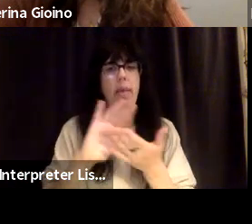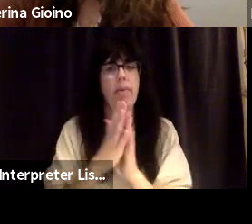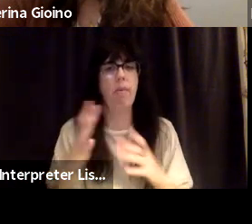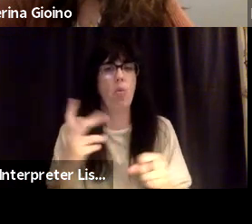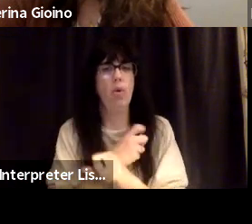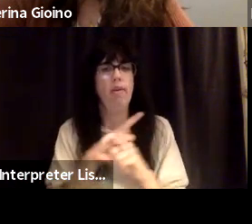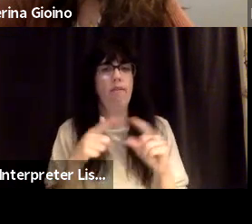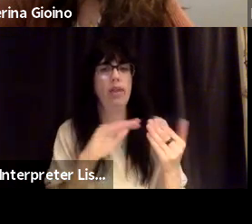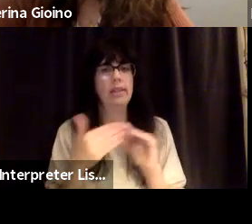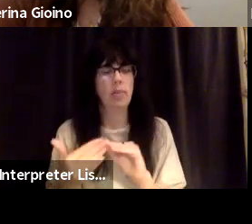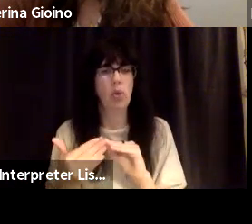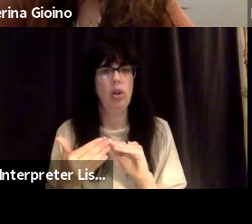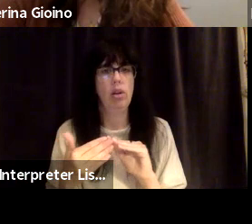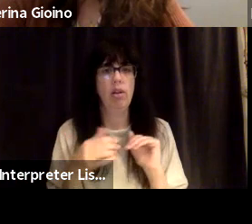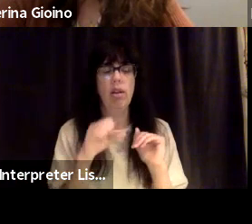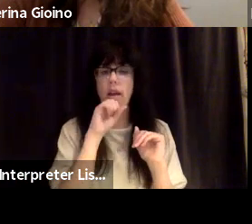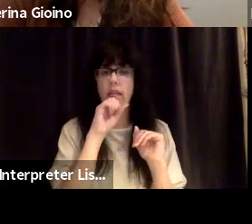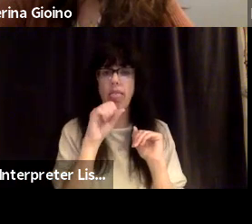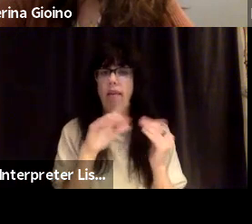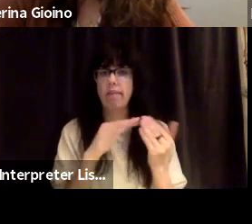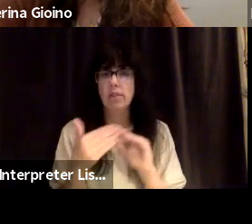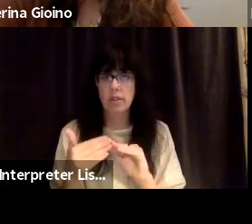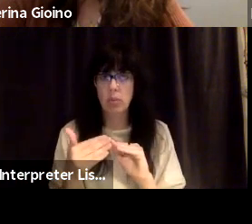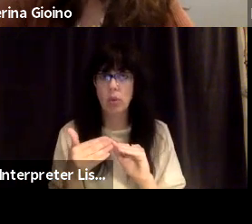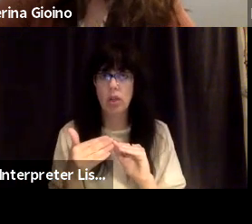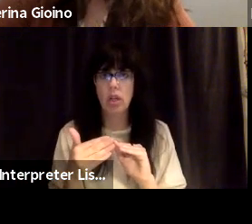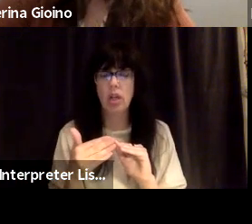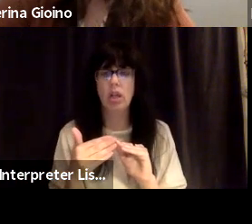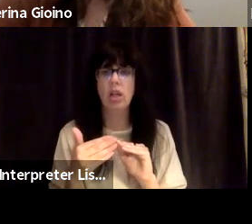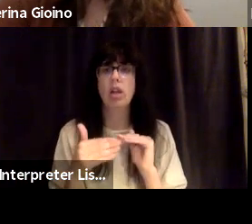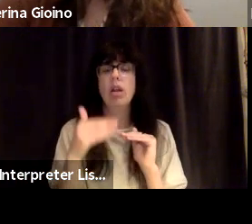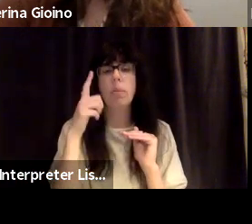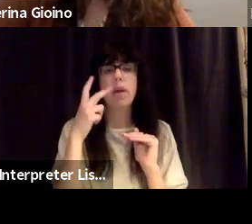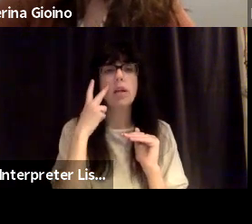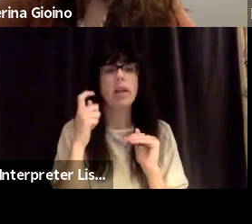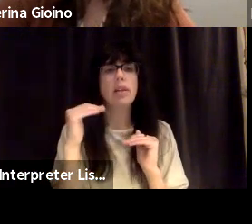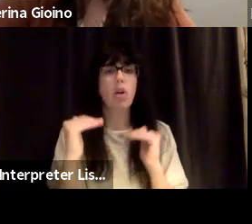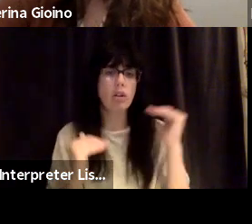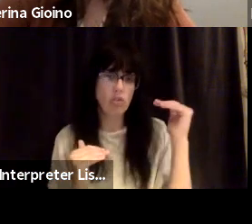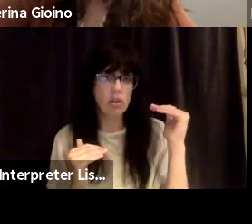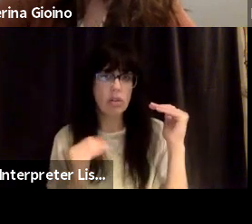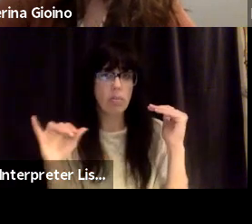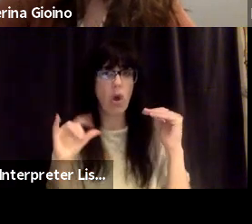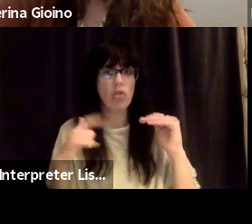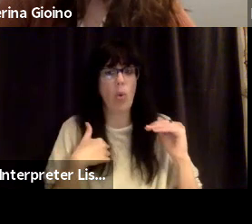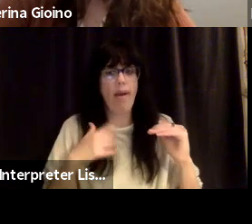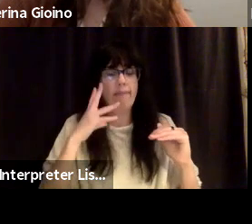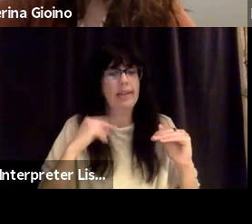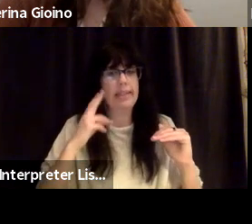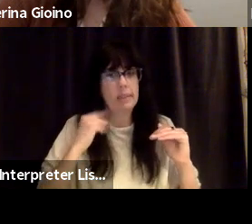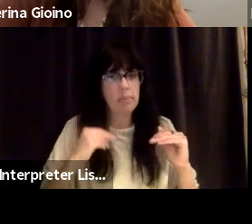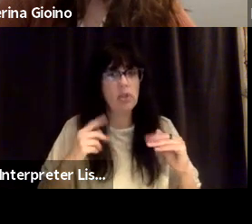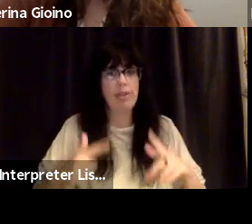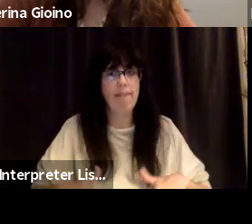this community, and I came into this work not just because I saw injustice or inequity and wanted to help, but because I've lived it, because it is tied